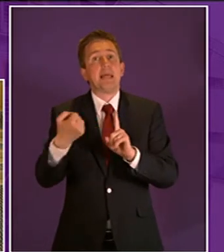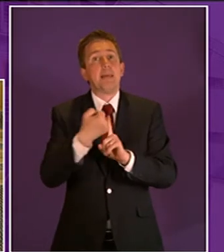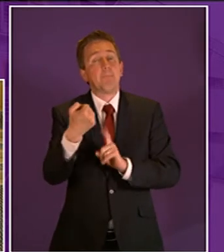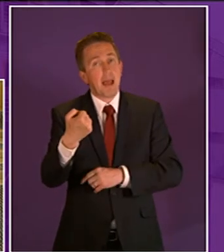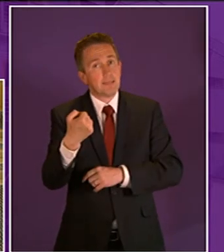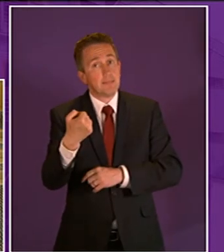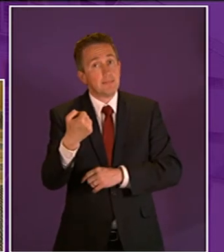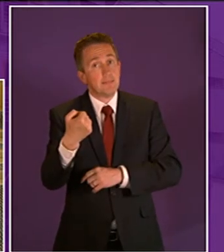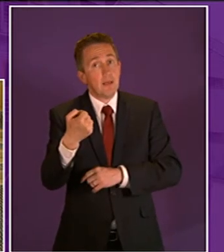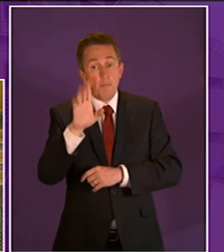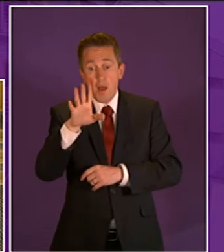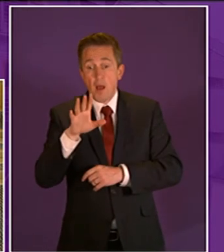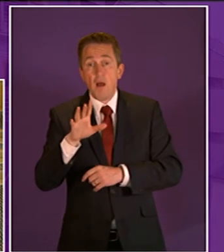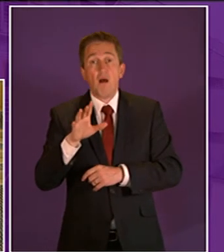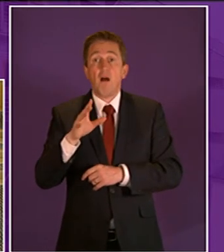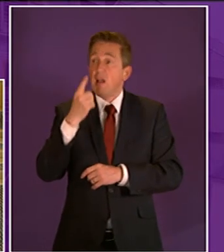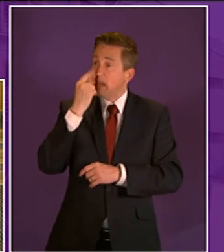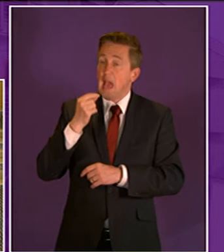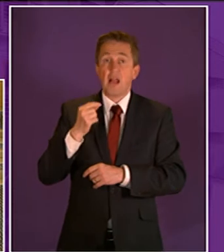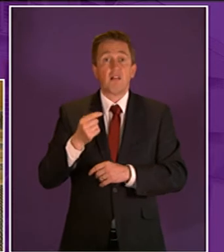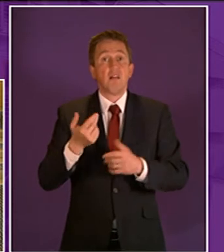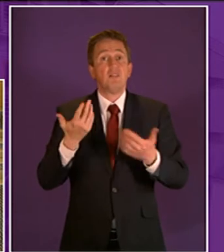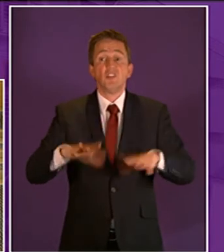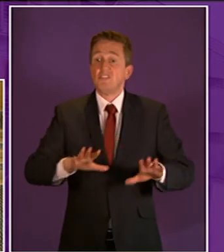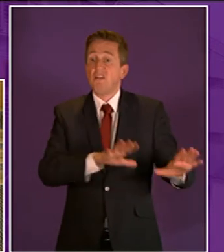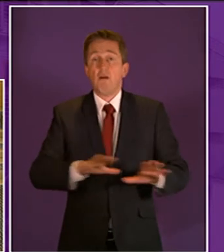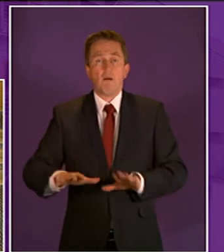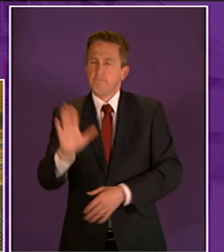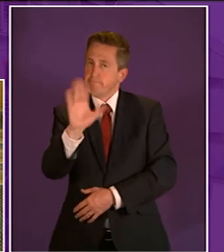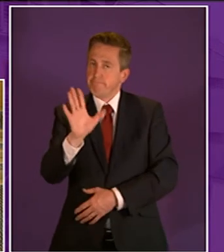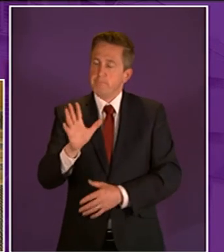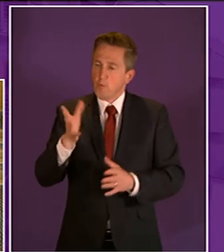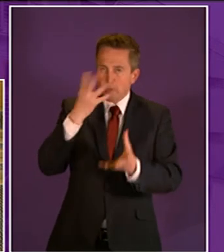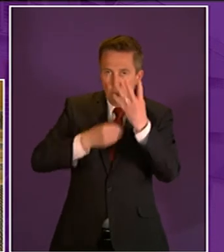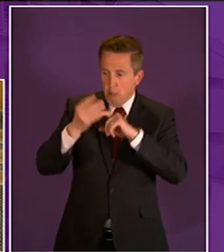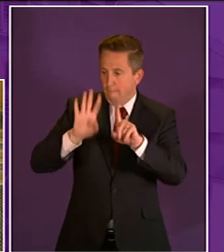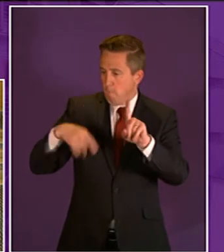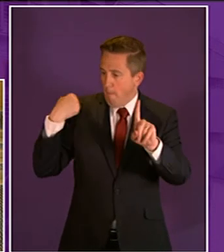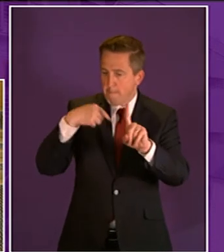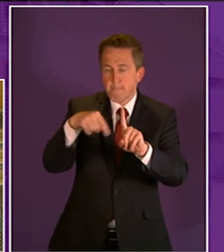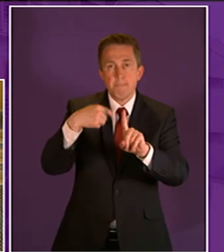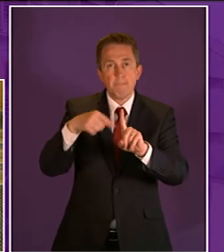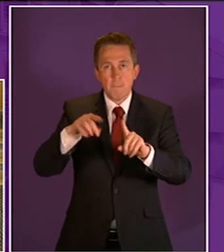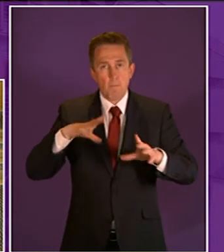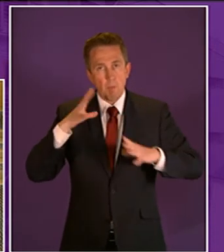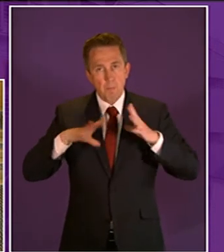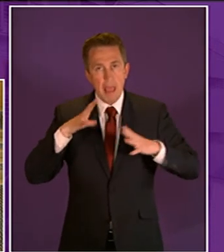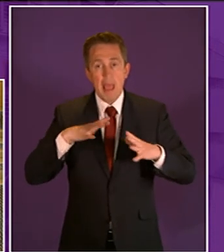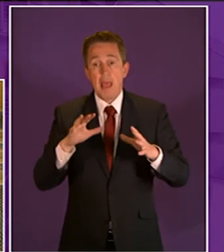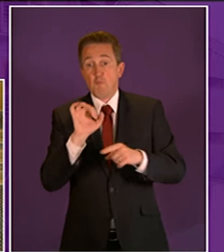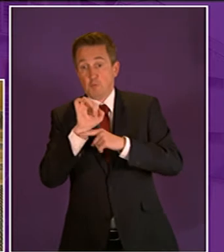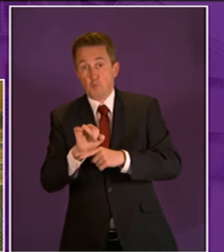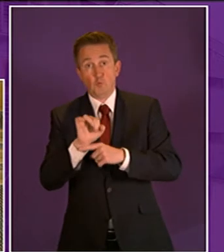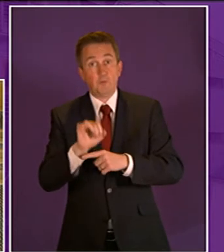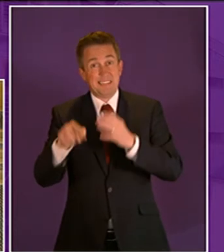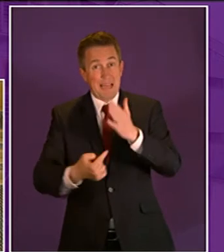be complacent and we must ensure that the lessons identified are adopted by all health boards going forward so that we can minimise as far